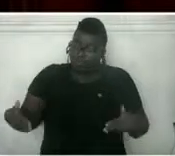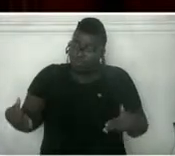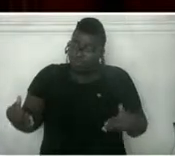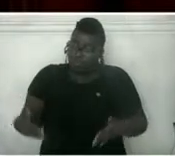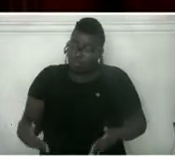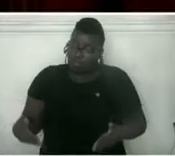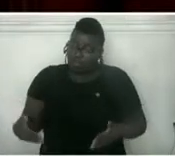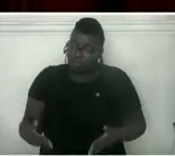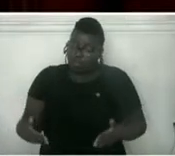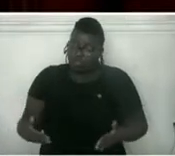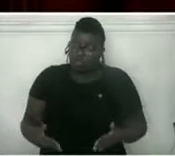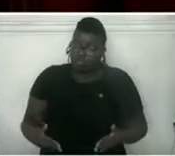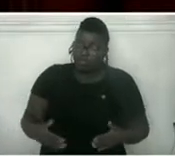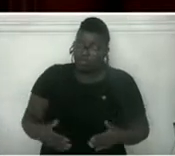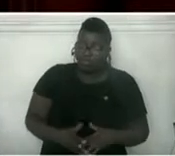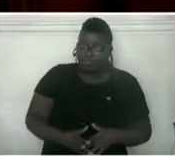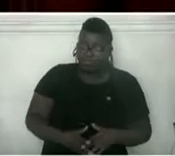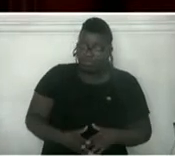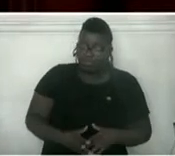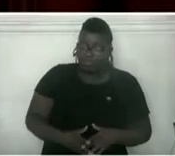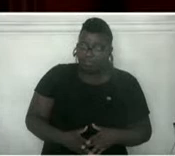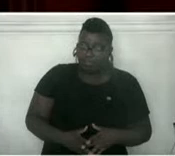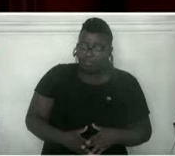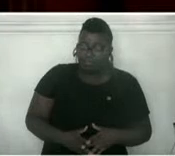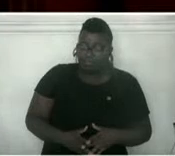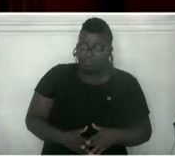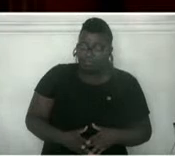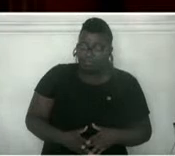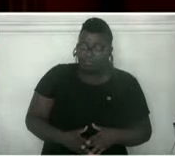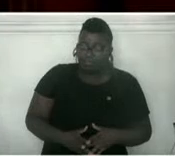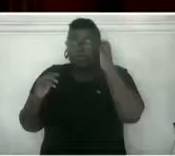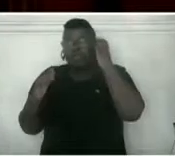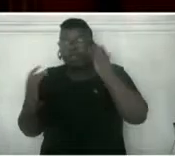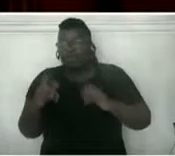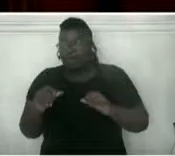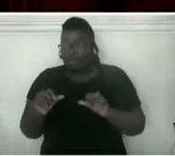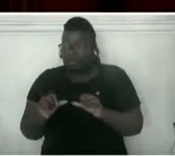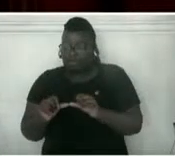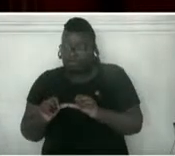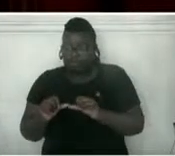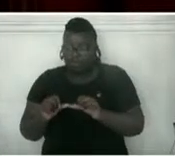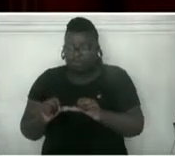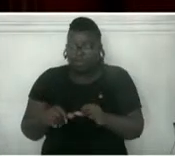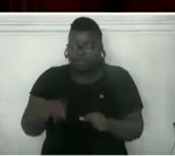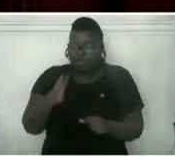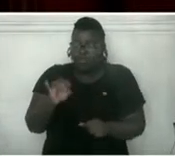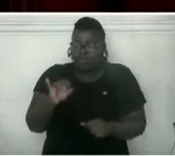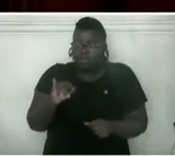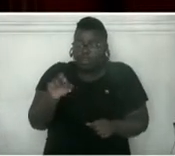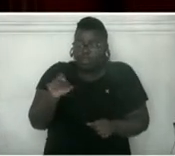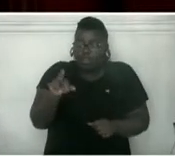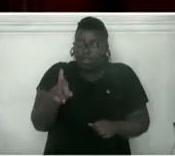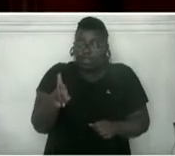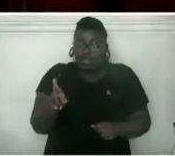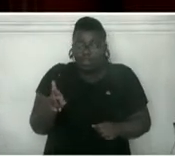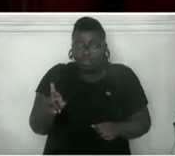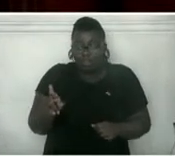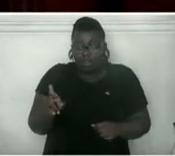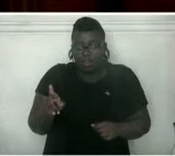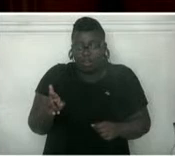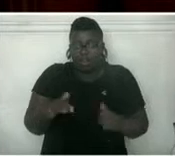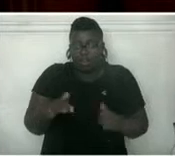3rd stream. As we move toward the 4th industrial revolution, more than 200 schools will